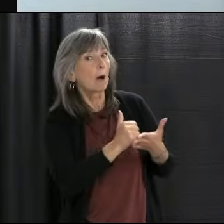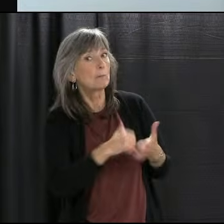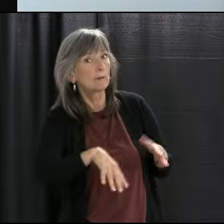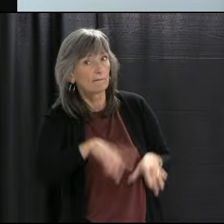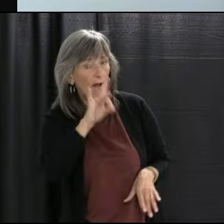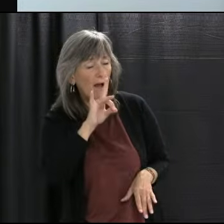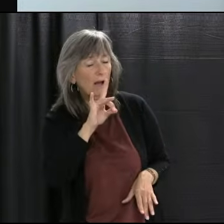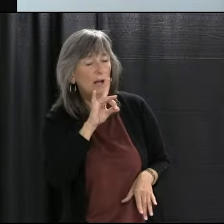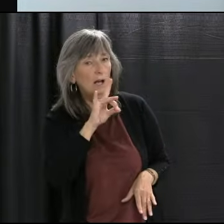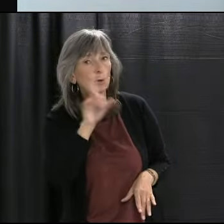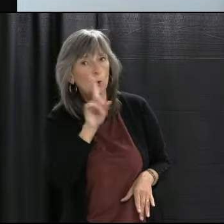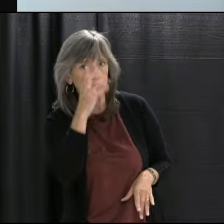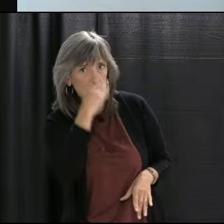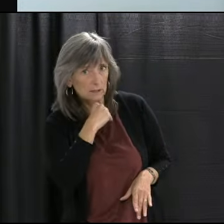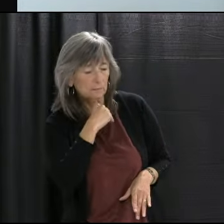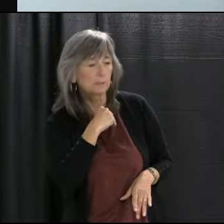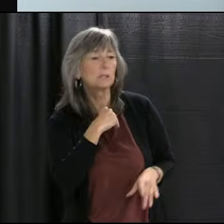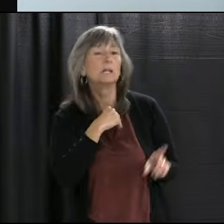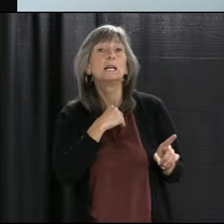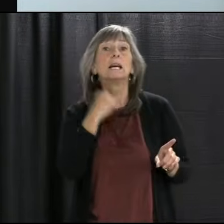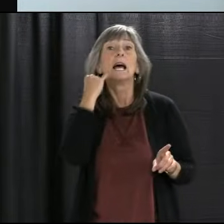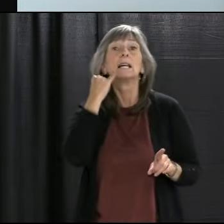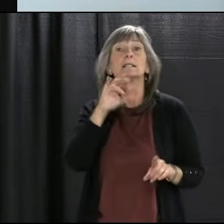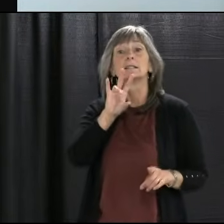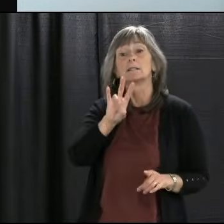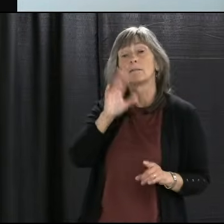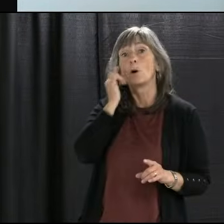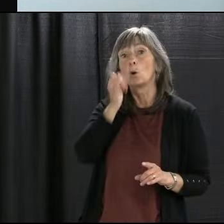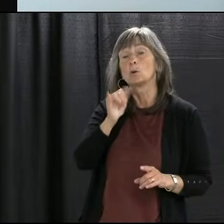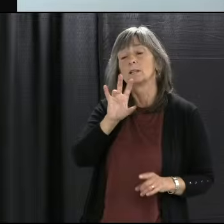their number, if you haven't registered, is